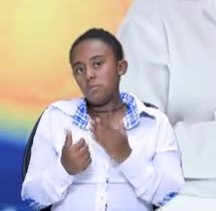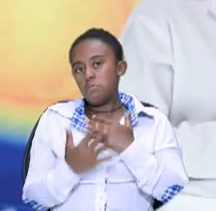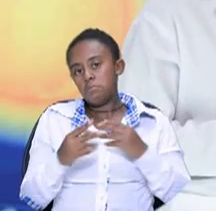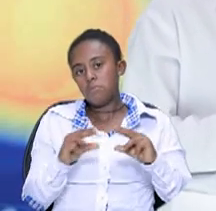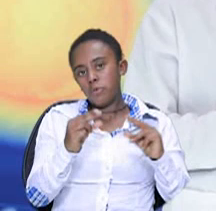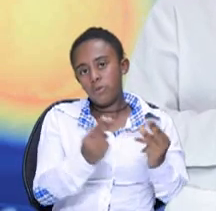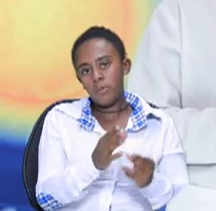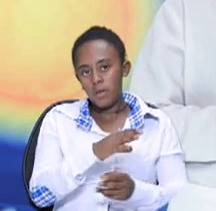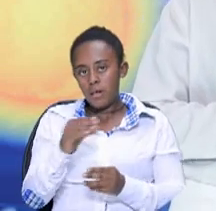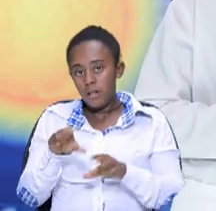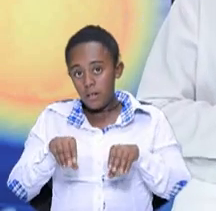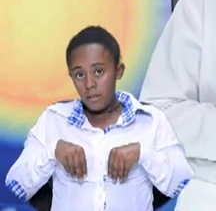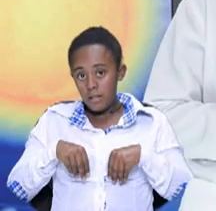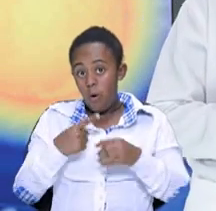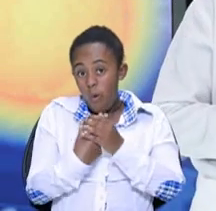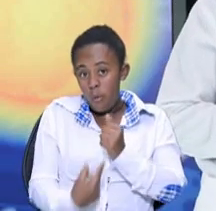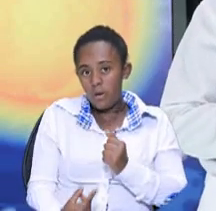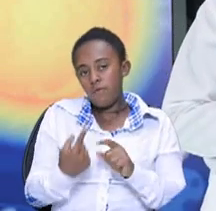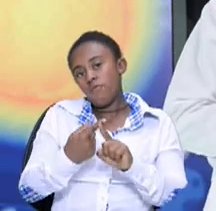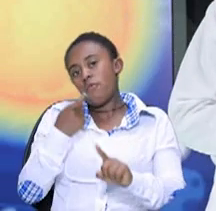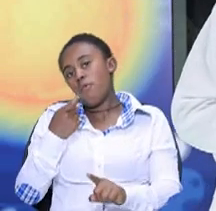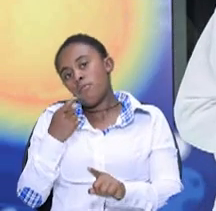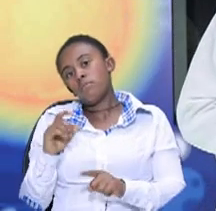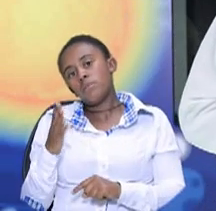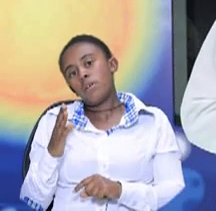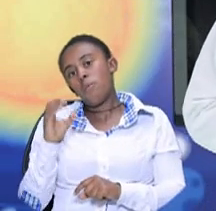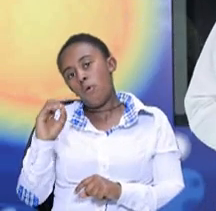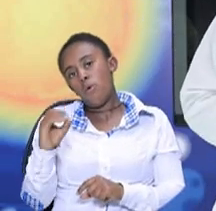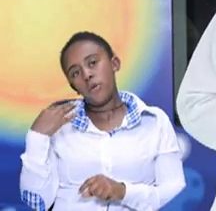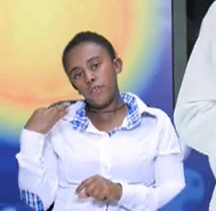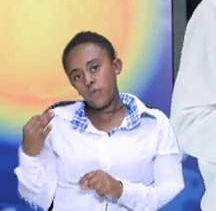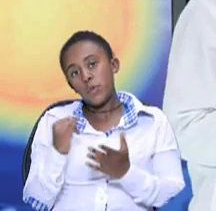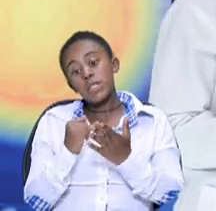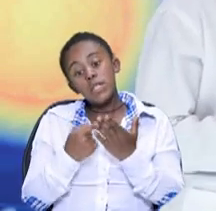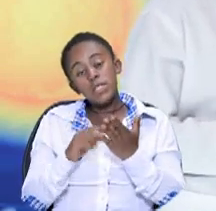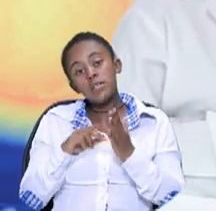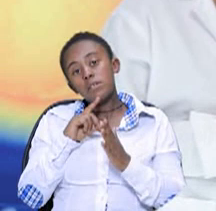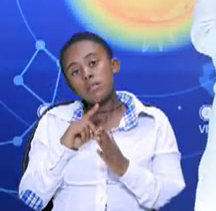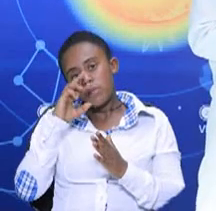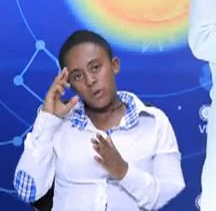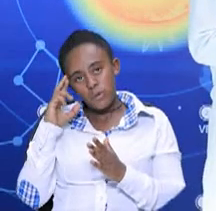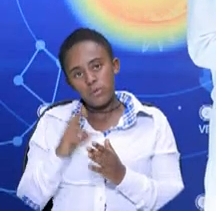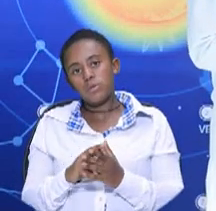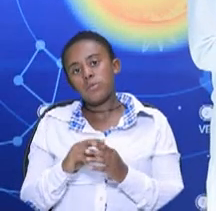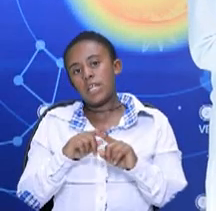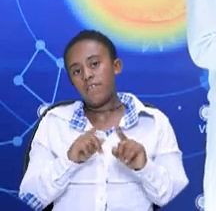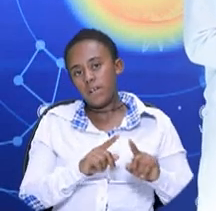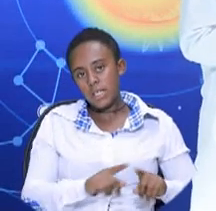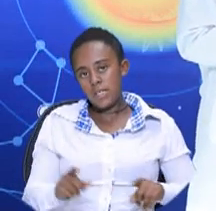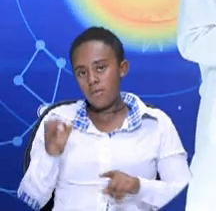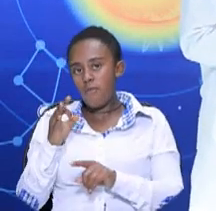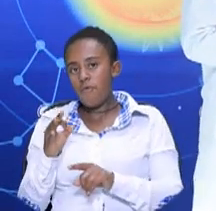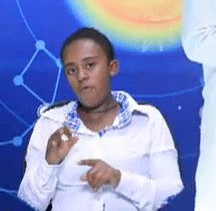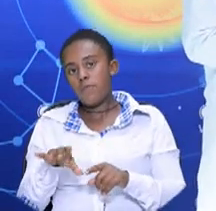groups, and it can receive only from type O individual. This is because of the difference